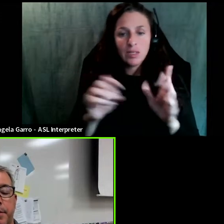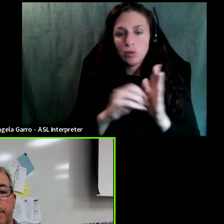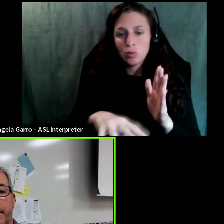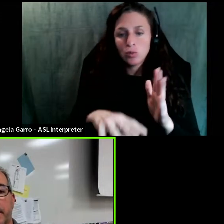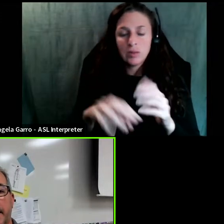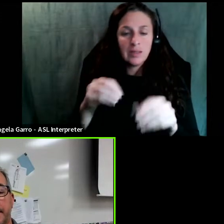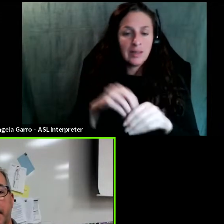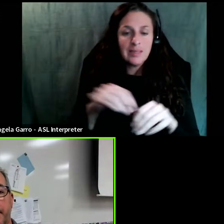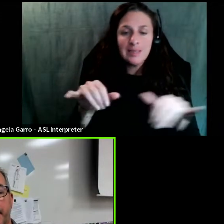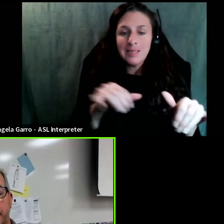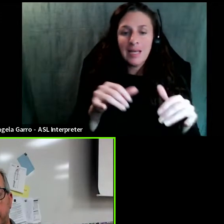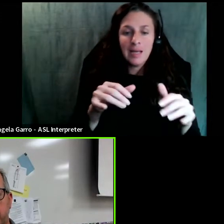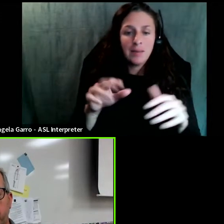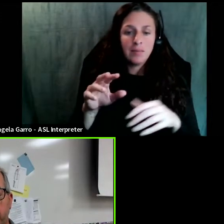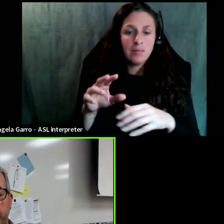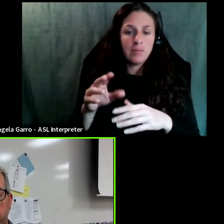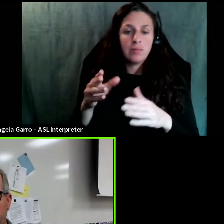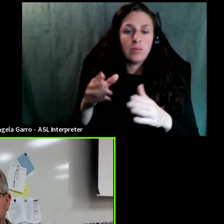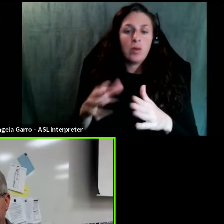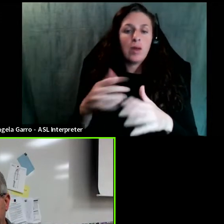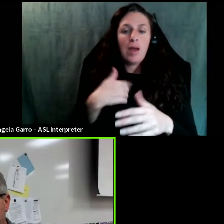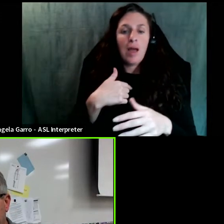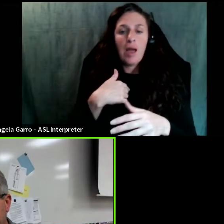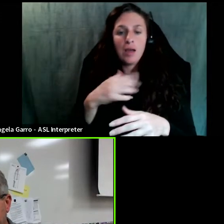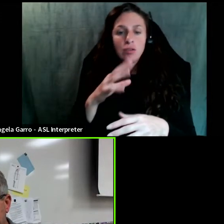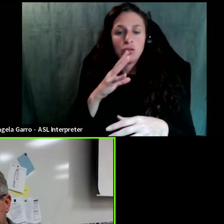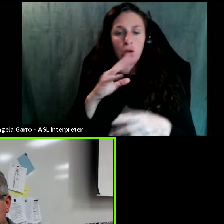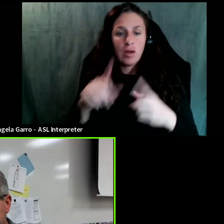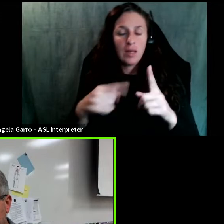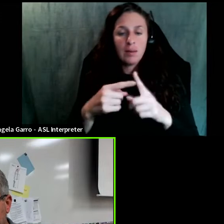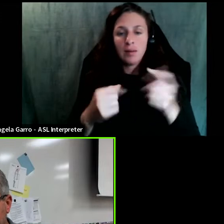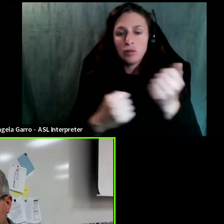vein that I spoke about last time about support for all.